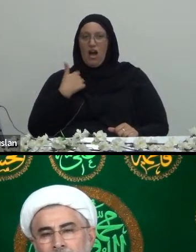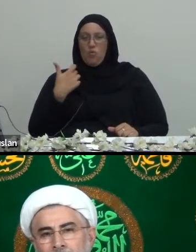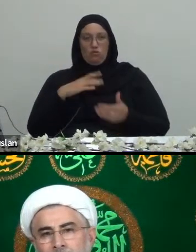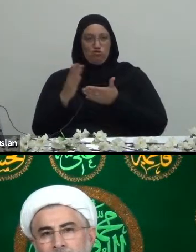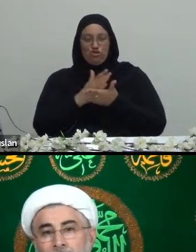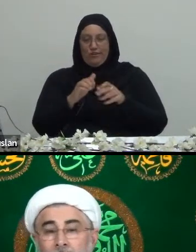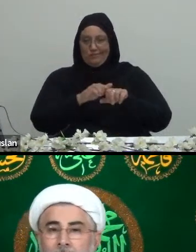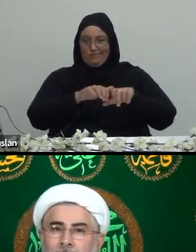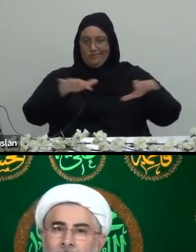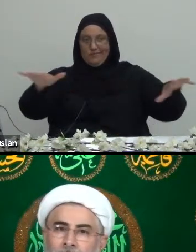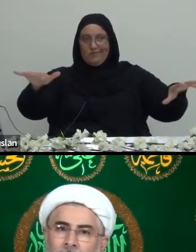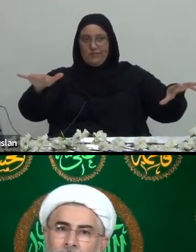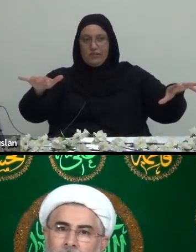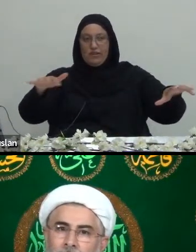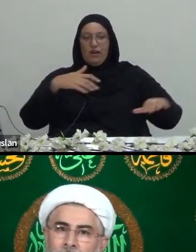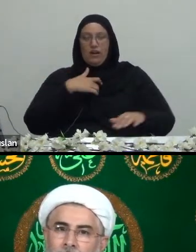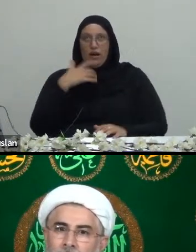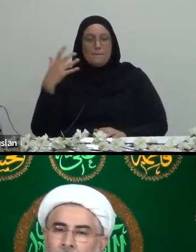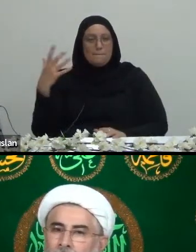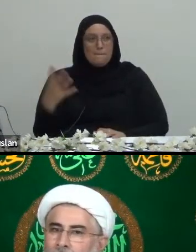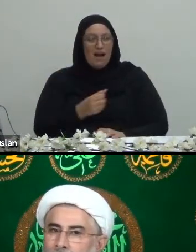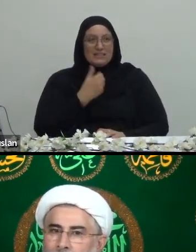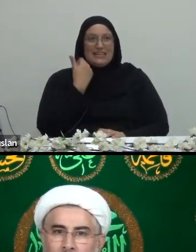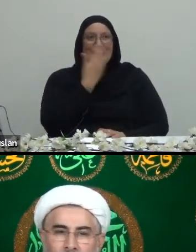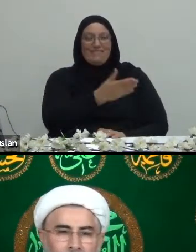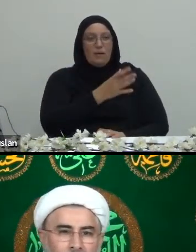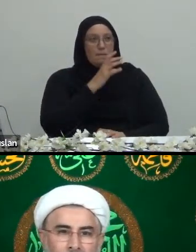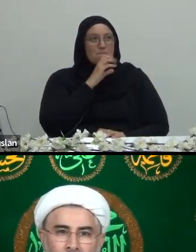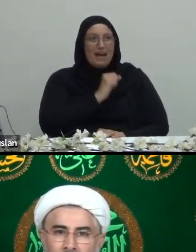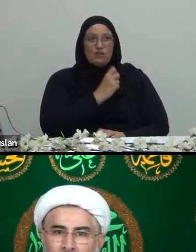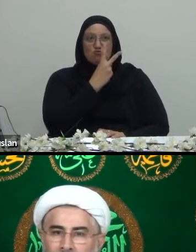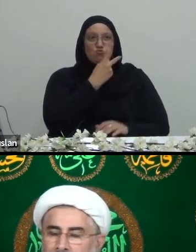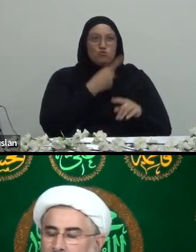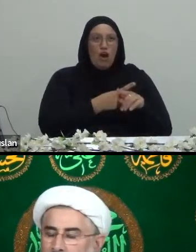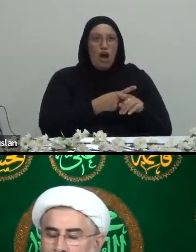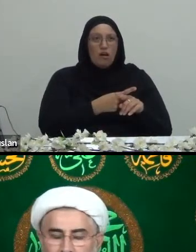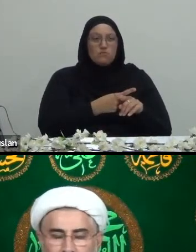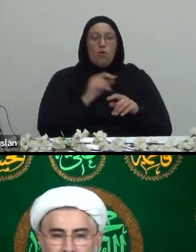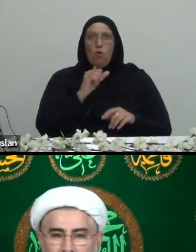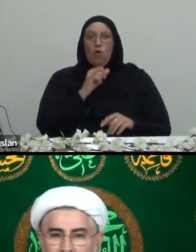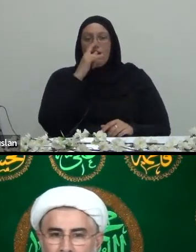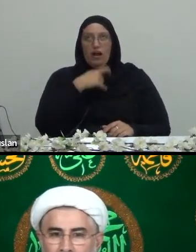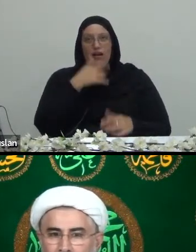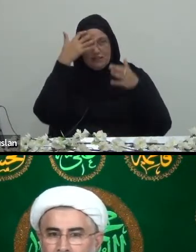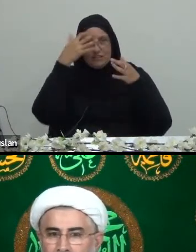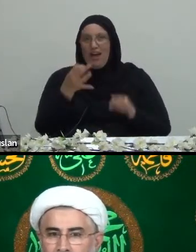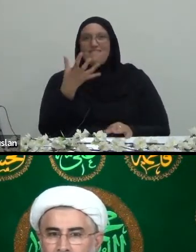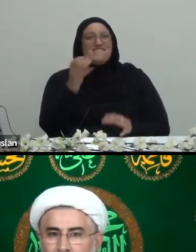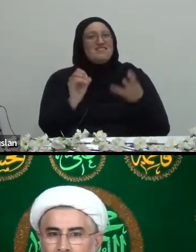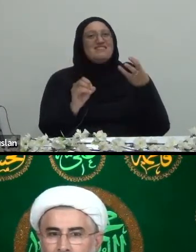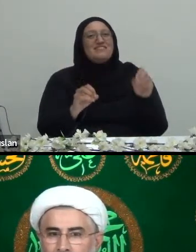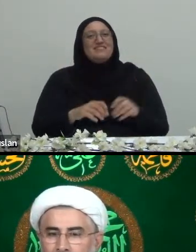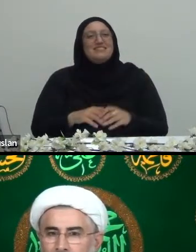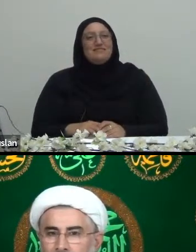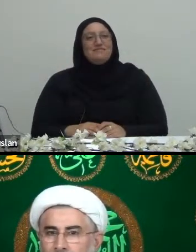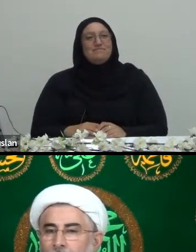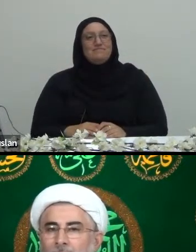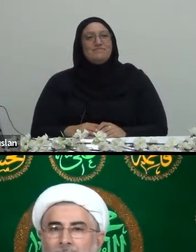the male 2 times as much as the female? So is it still the same ratio, or is that entirely up to my